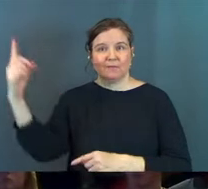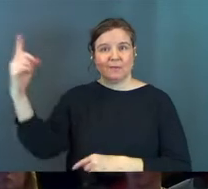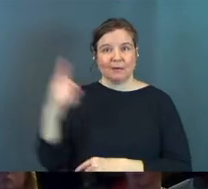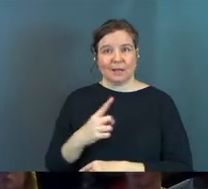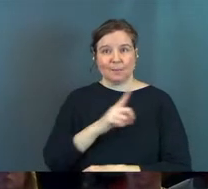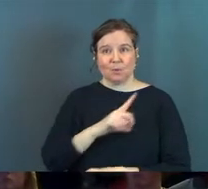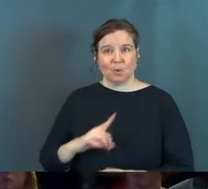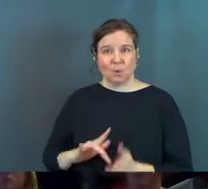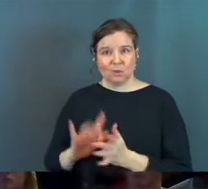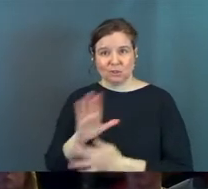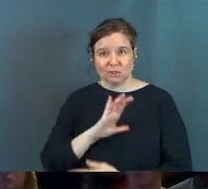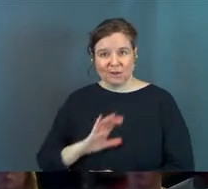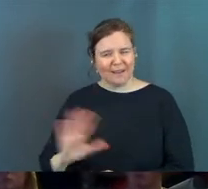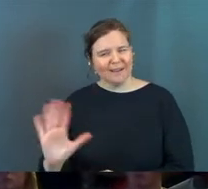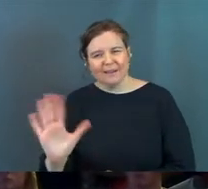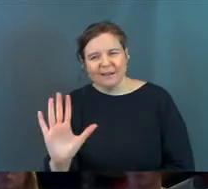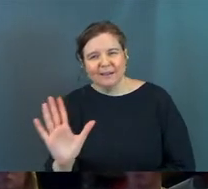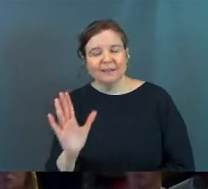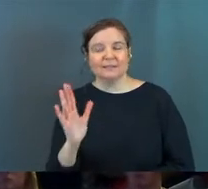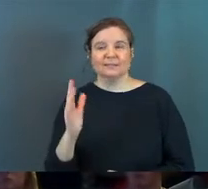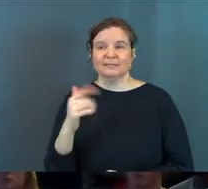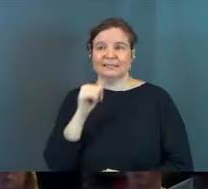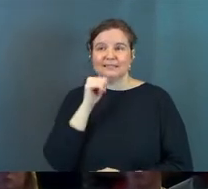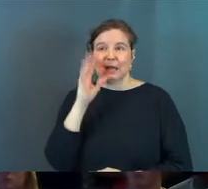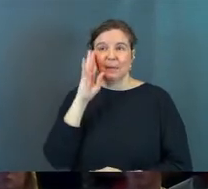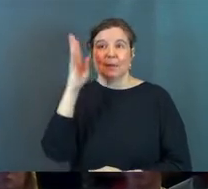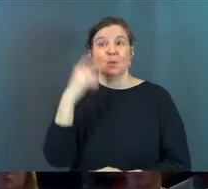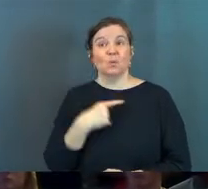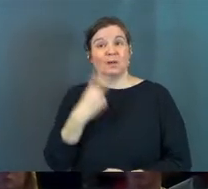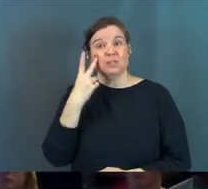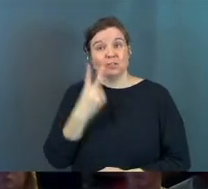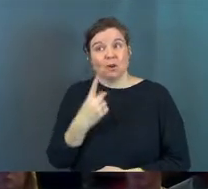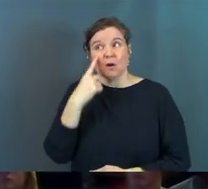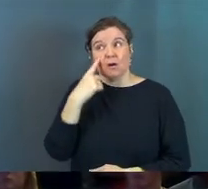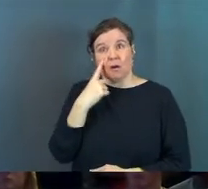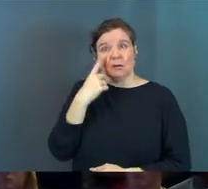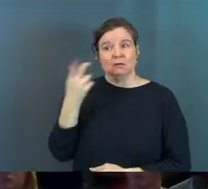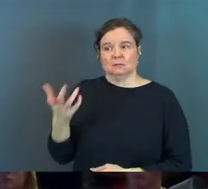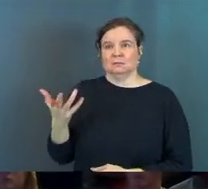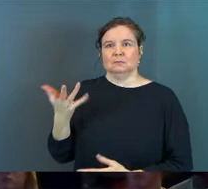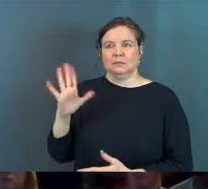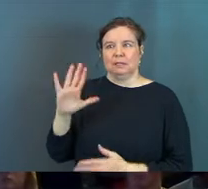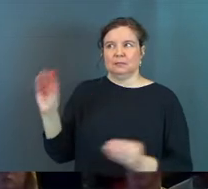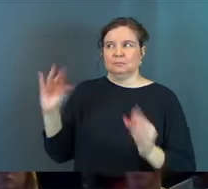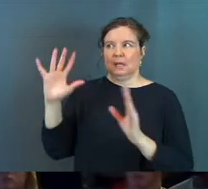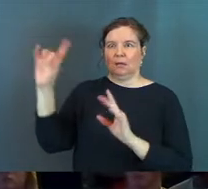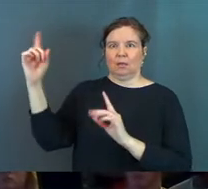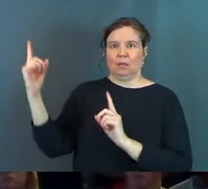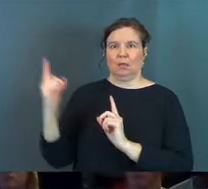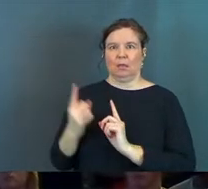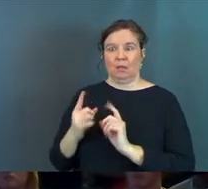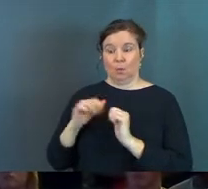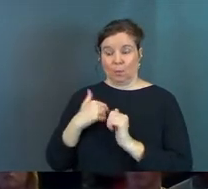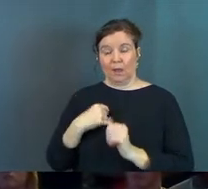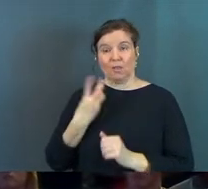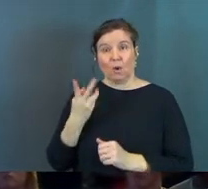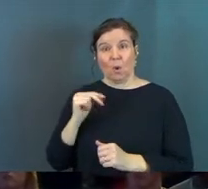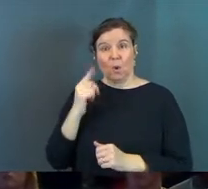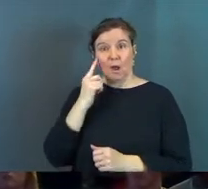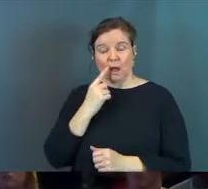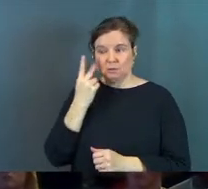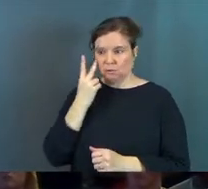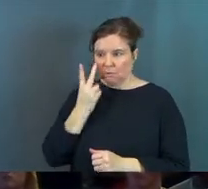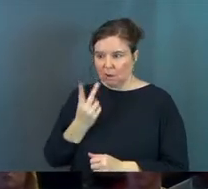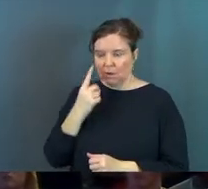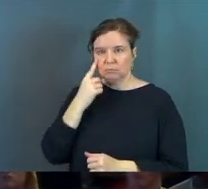of our Lord Jesus Christ." No. It's not made up. We saw it. We saw his majestic splendor with our own eyes.